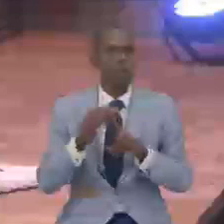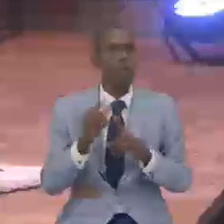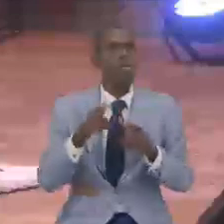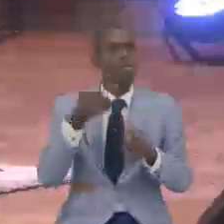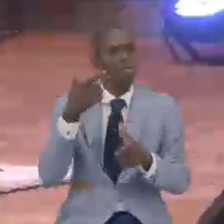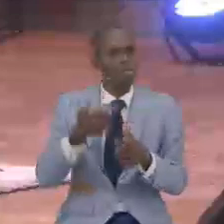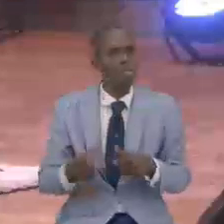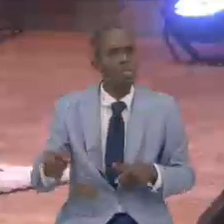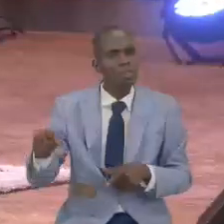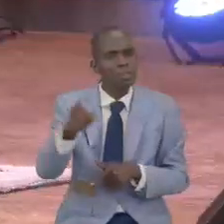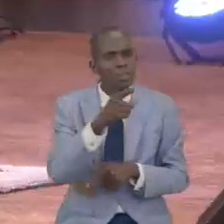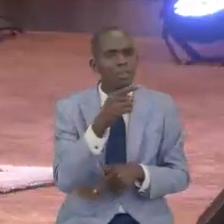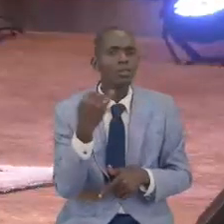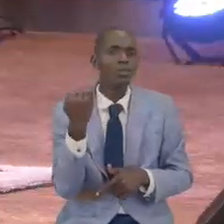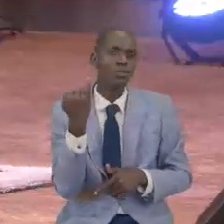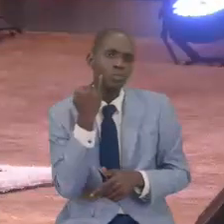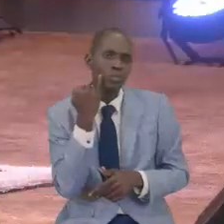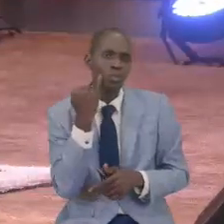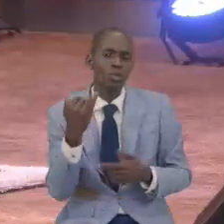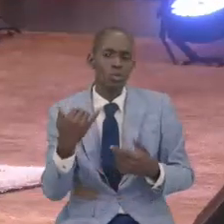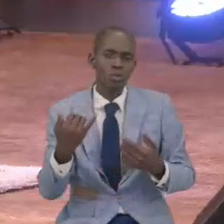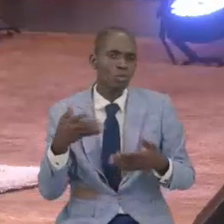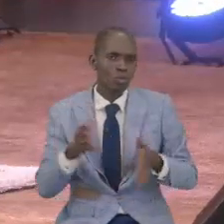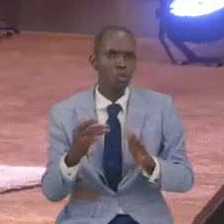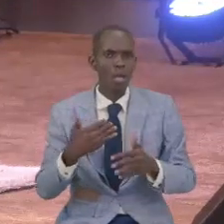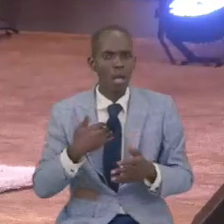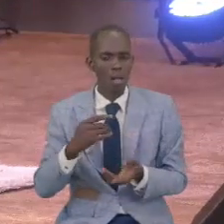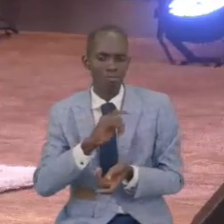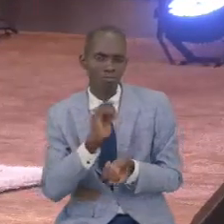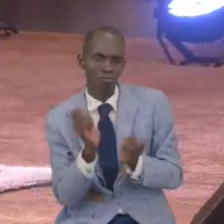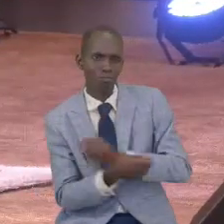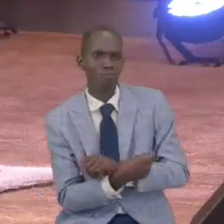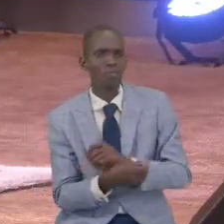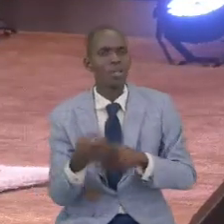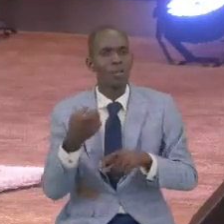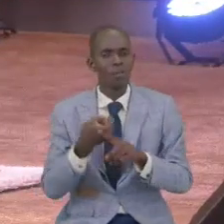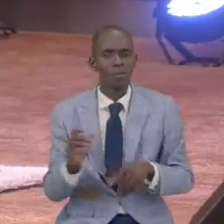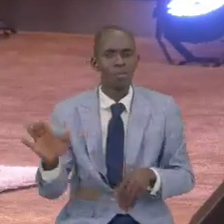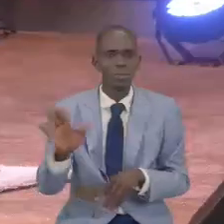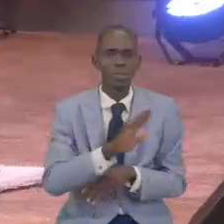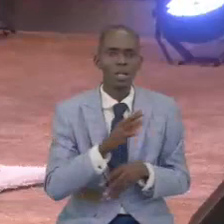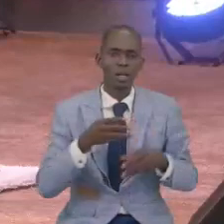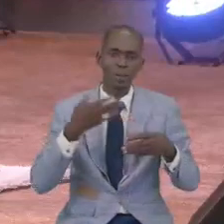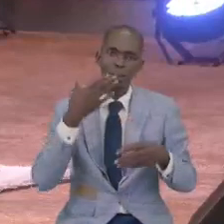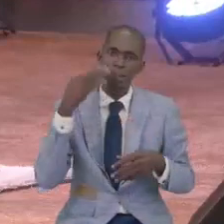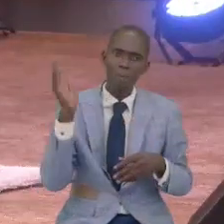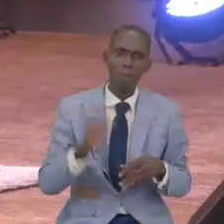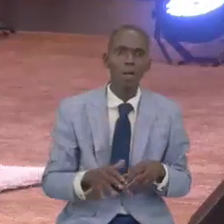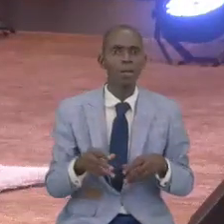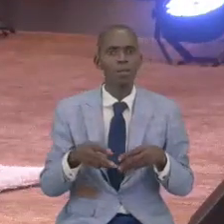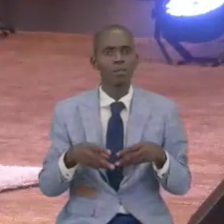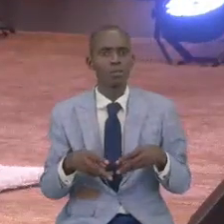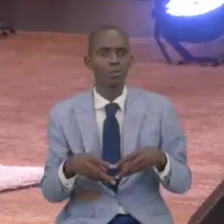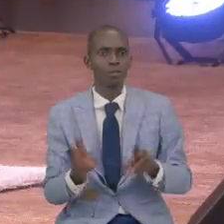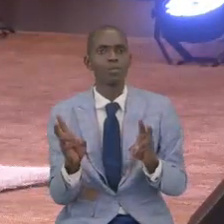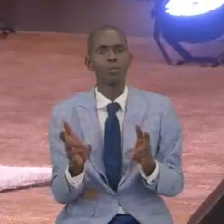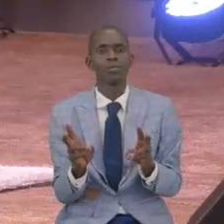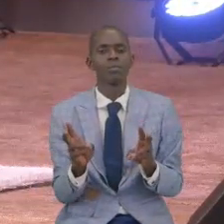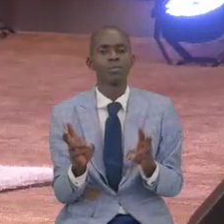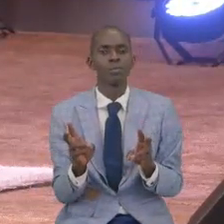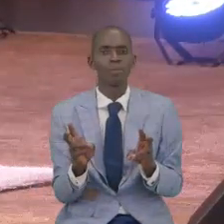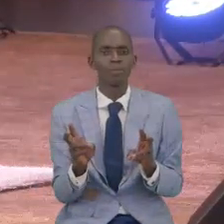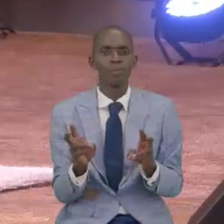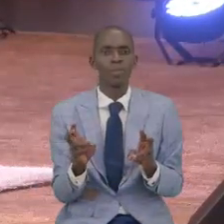have turned them from their way and from their evil, from the